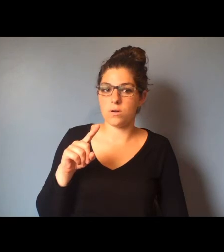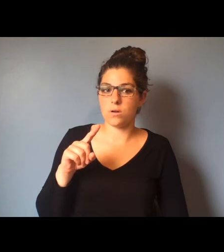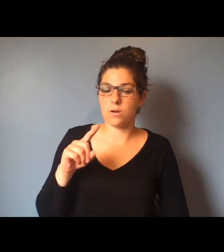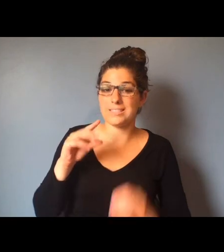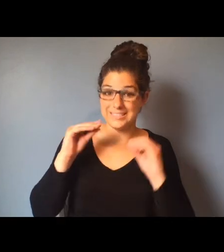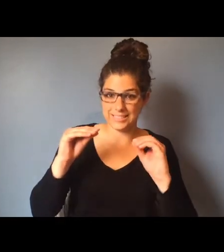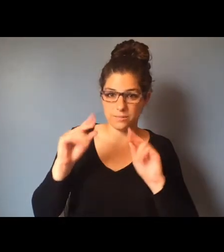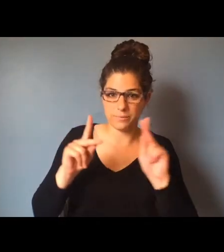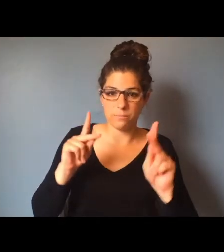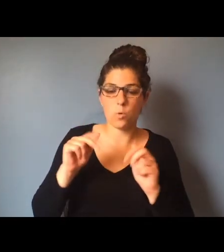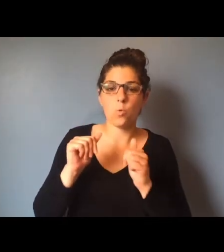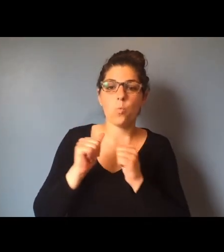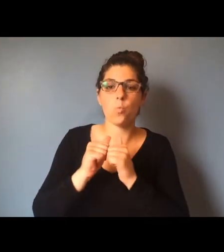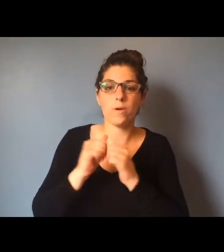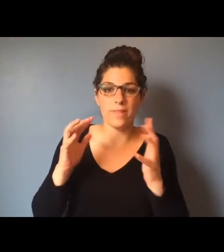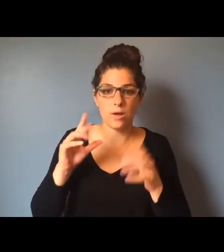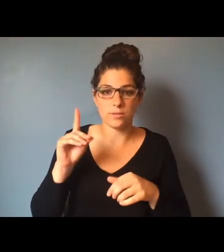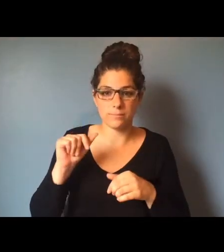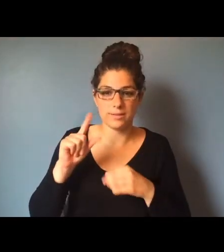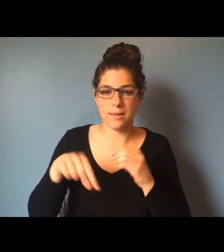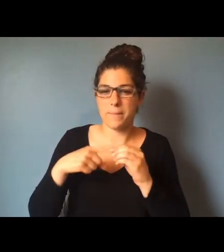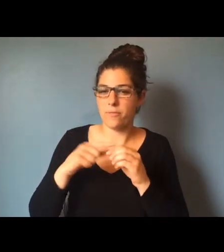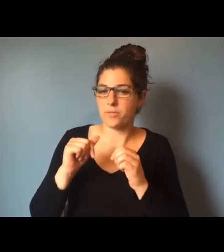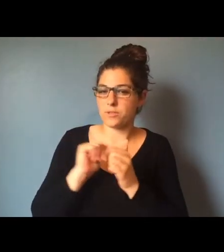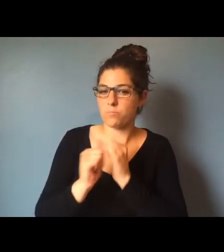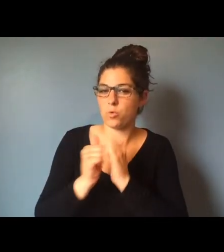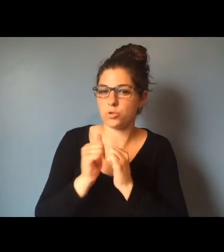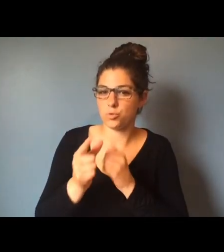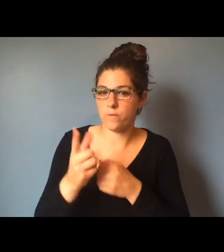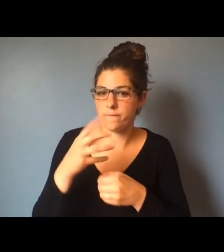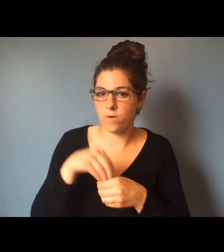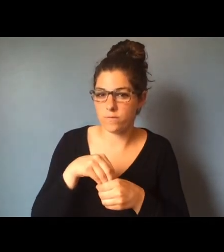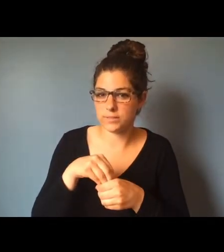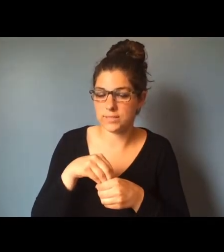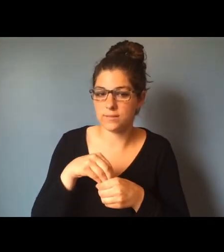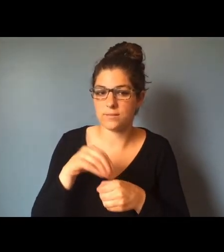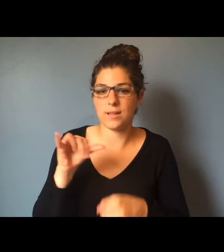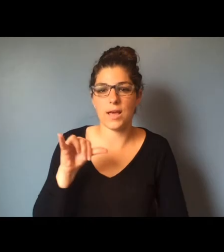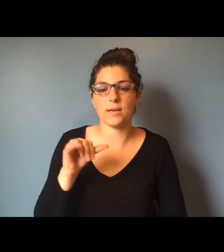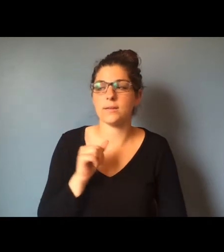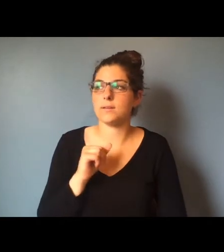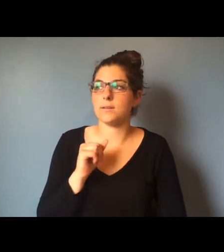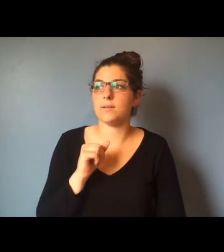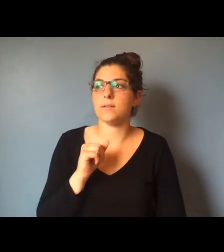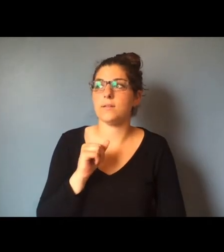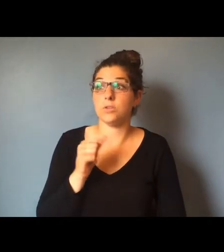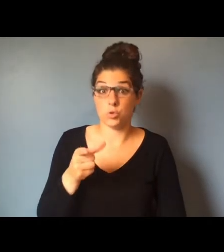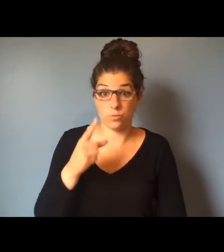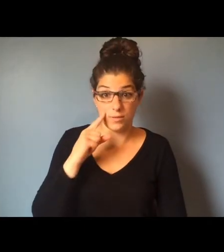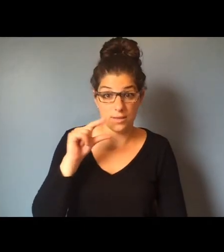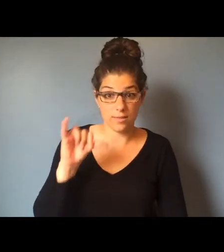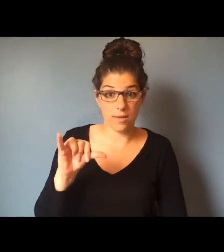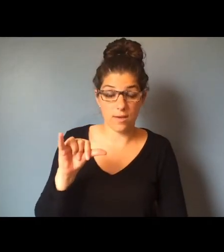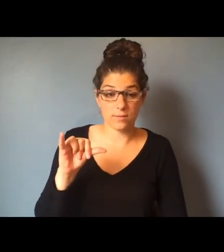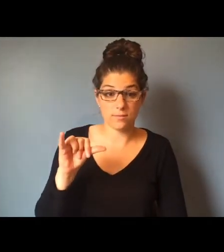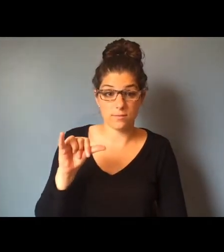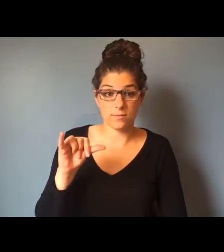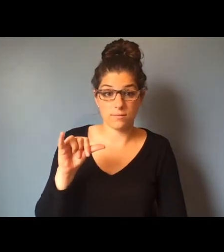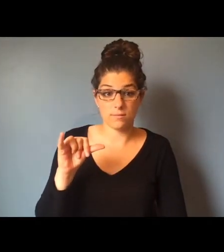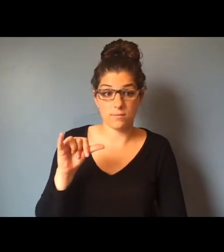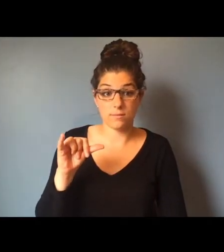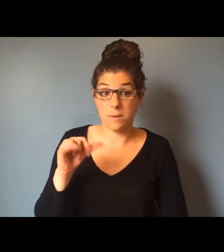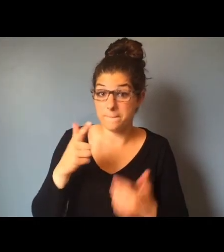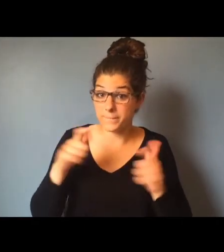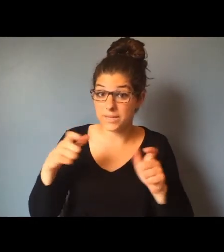without disabilities about the sports that you guys compete in? Do you think that's a pretty